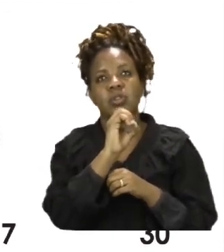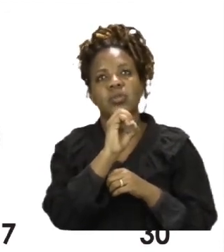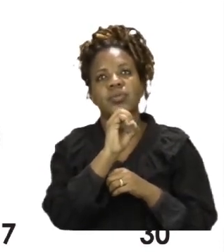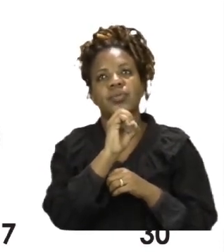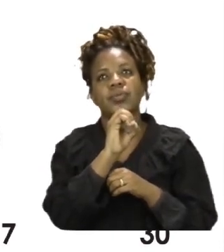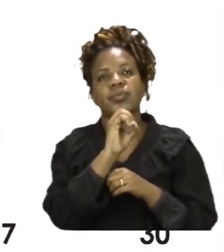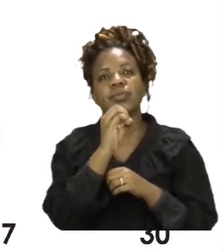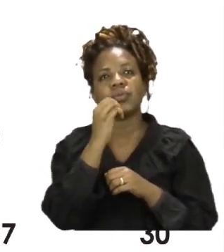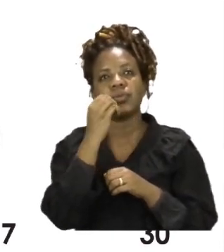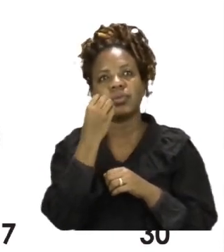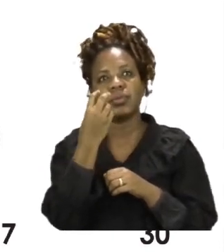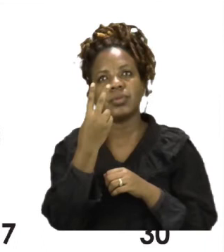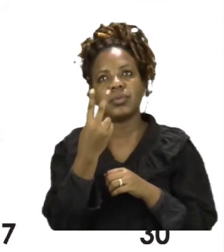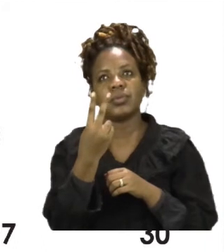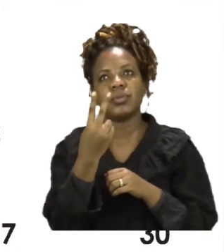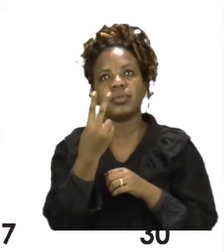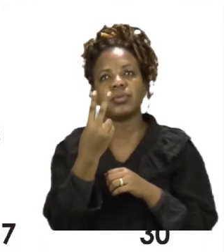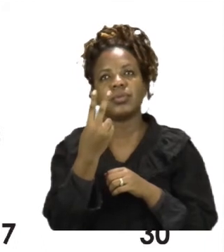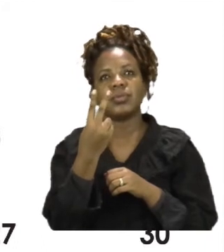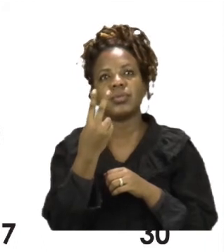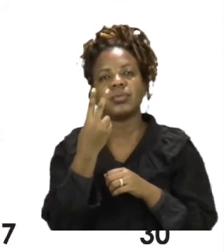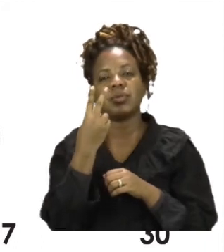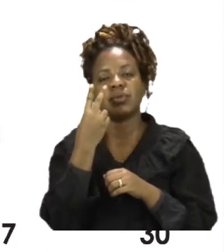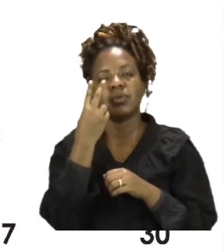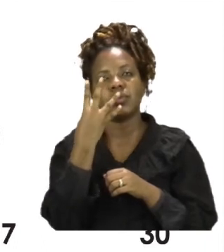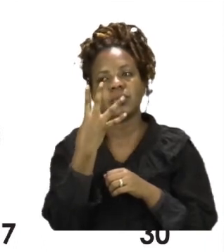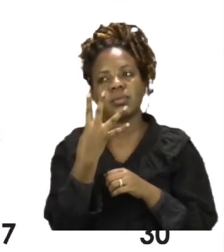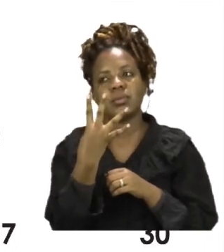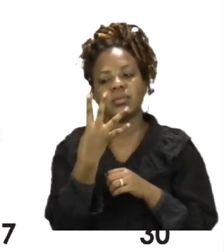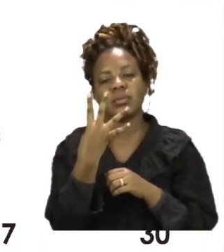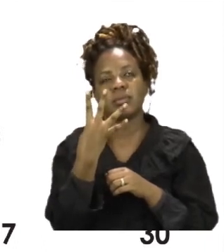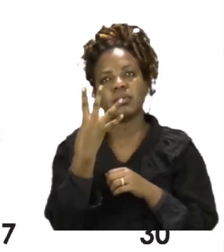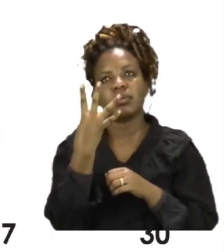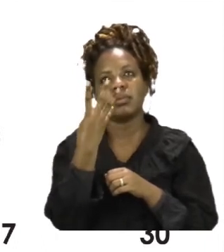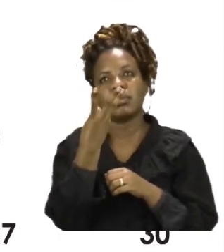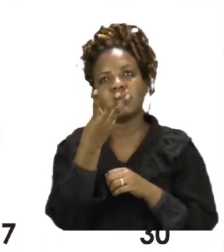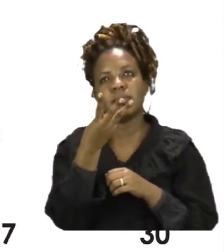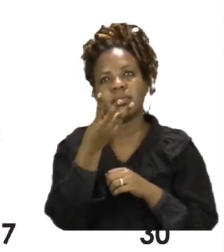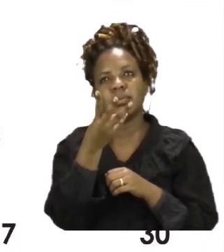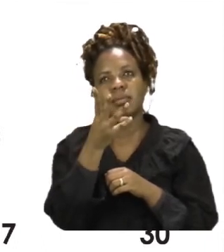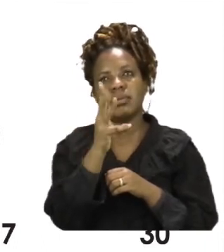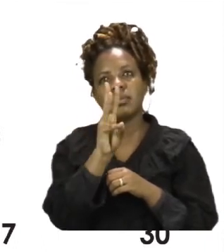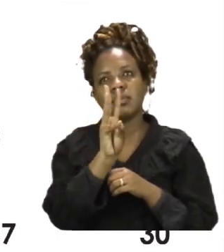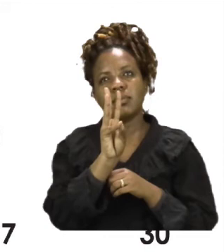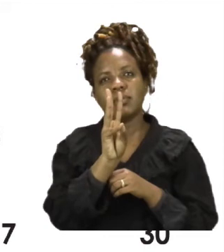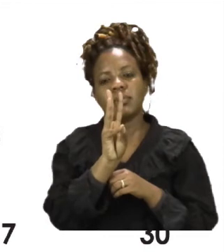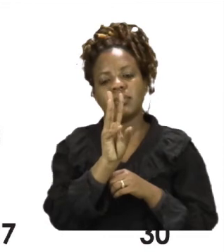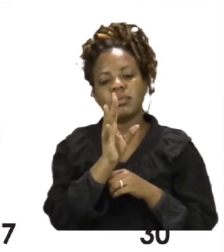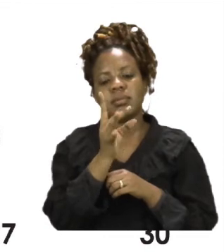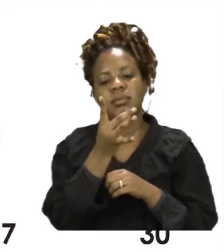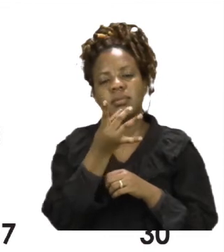either 0 or 2 or 4 or